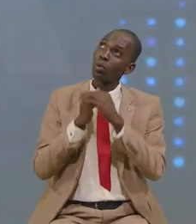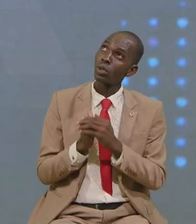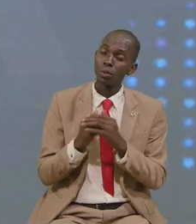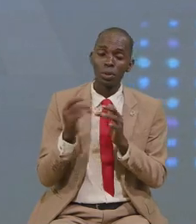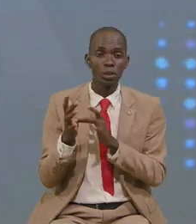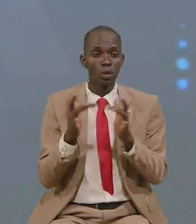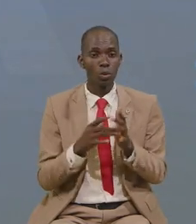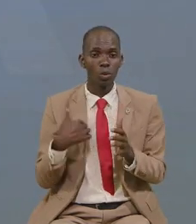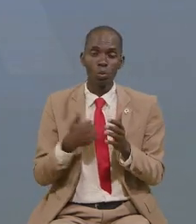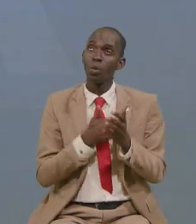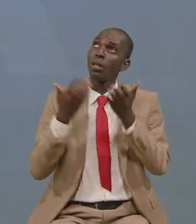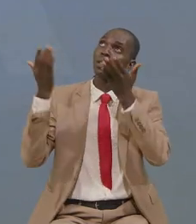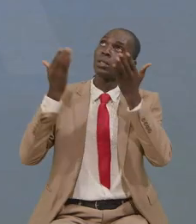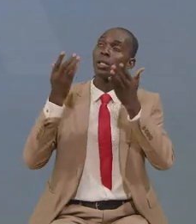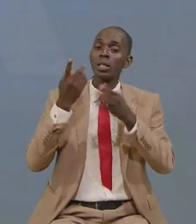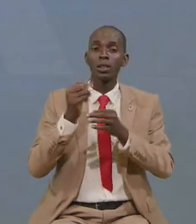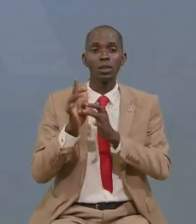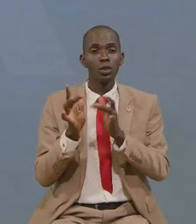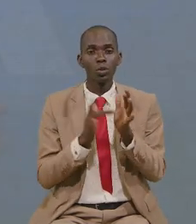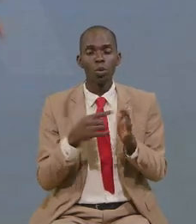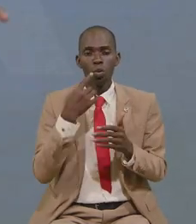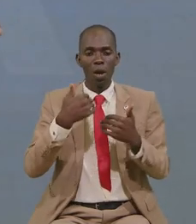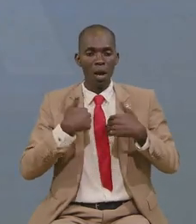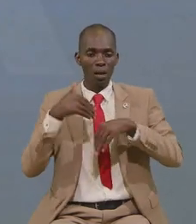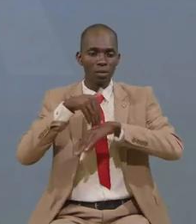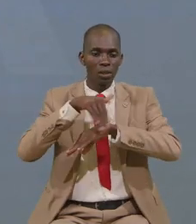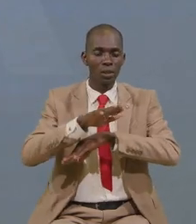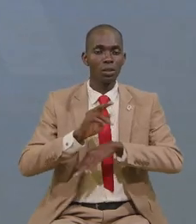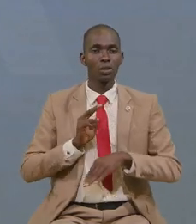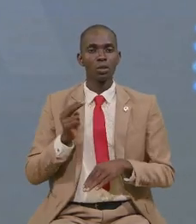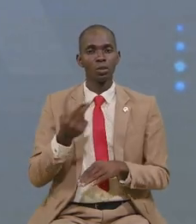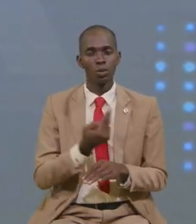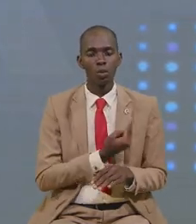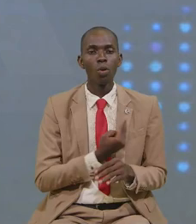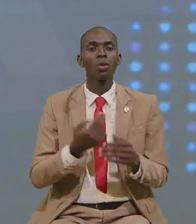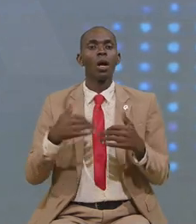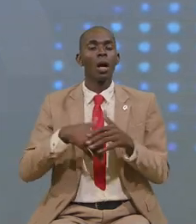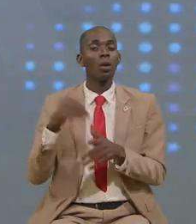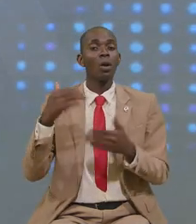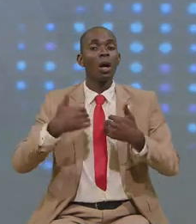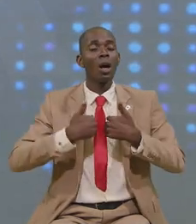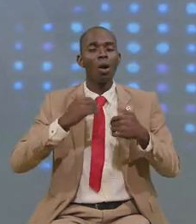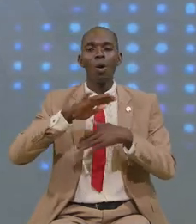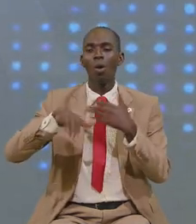the Jesus who has commissioned us as all power in